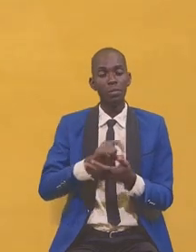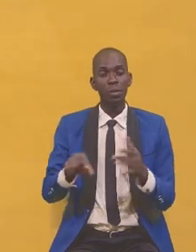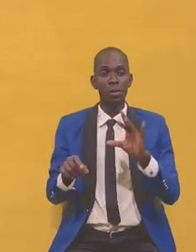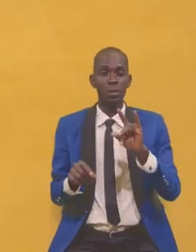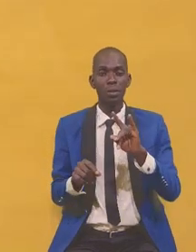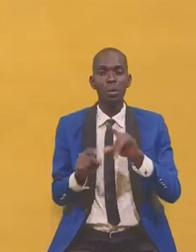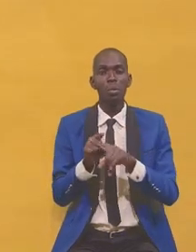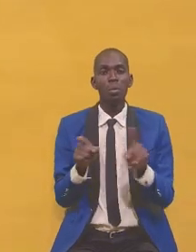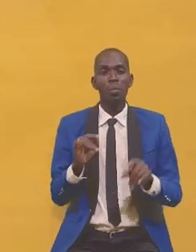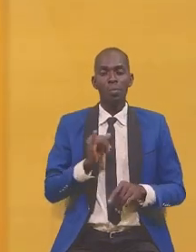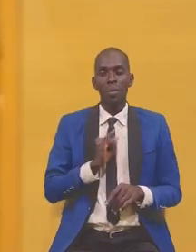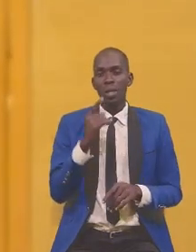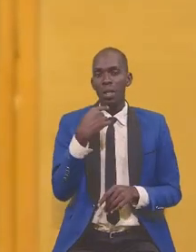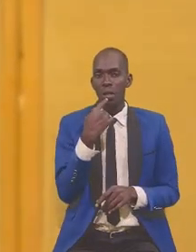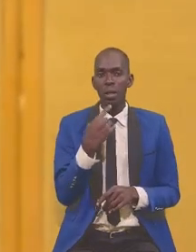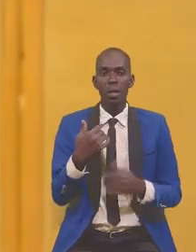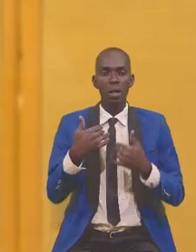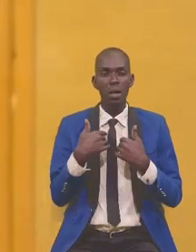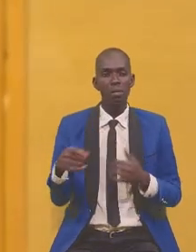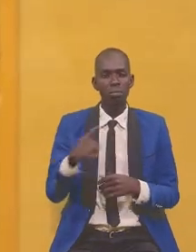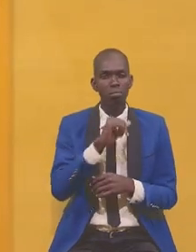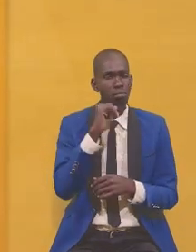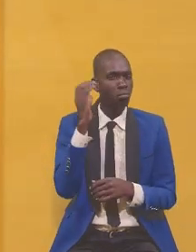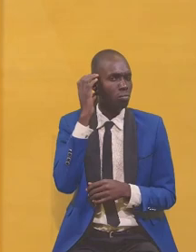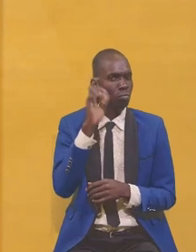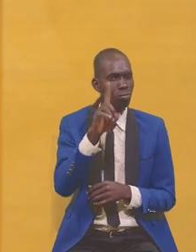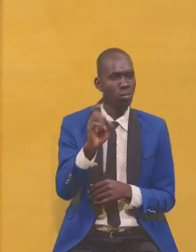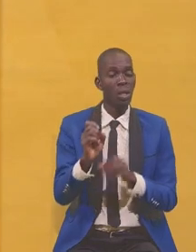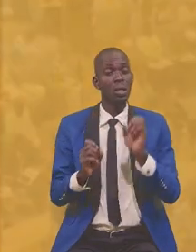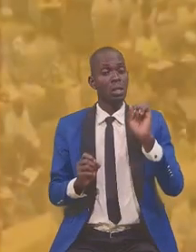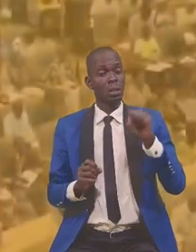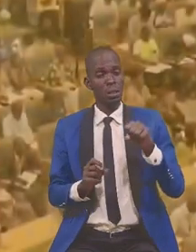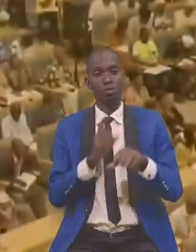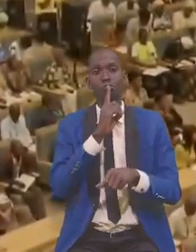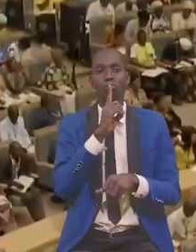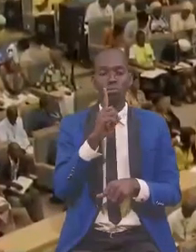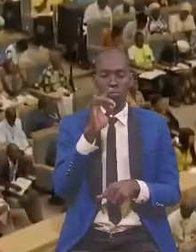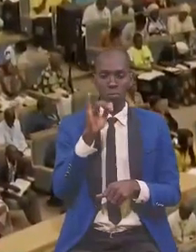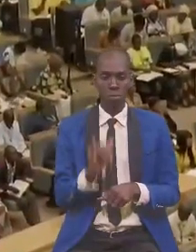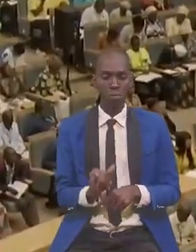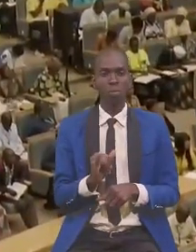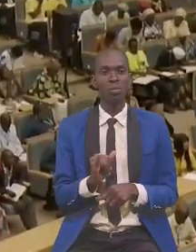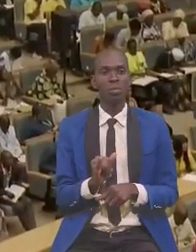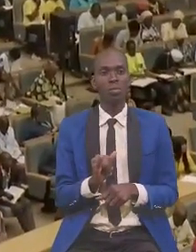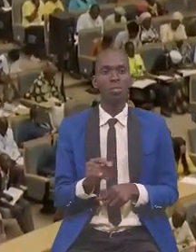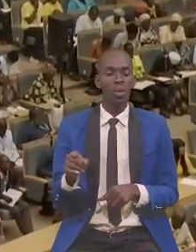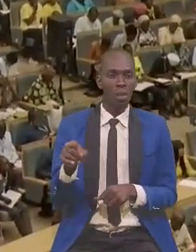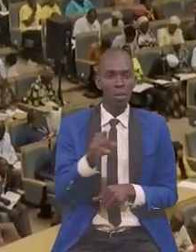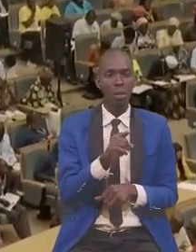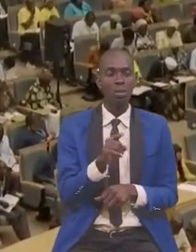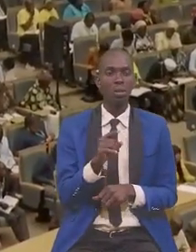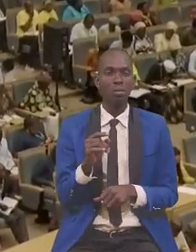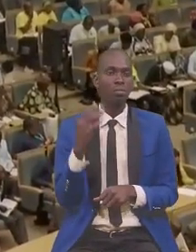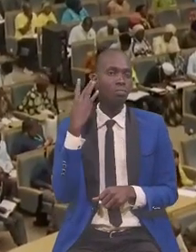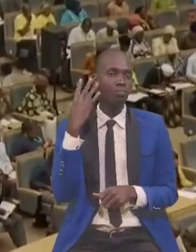verse 18, but I say, have they not heard? Yes, verily, truly, certainly, their sound